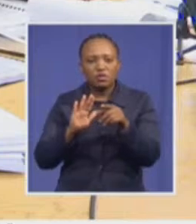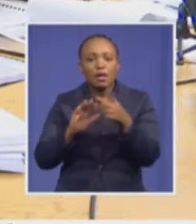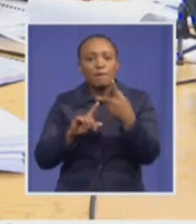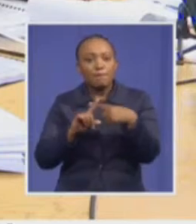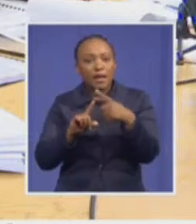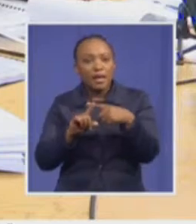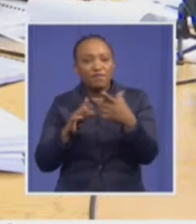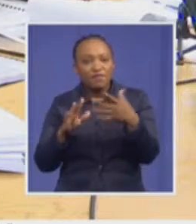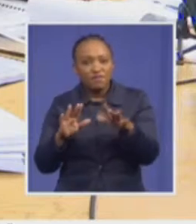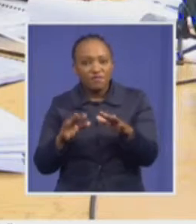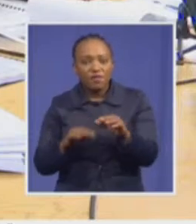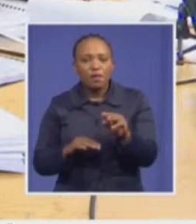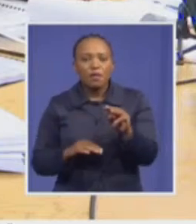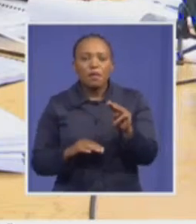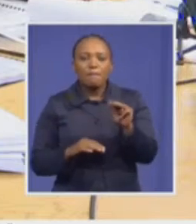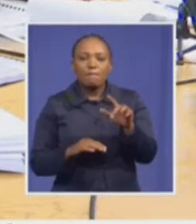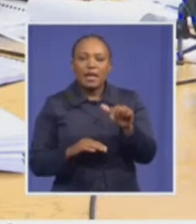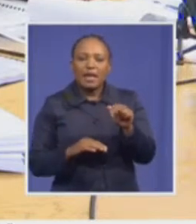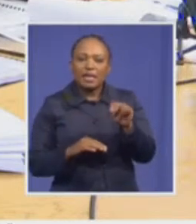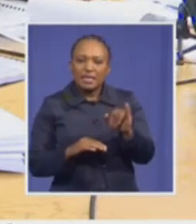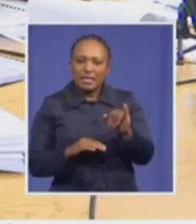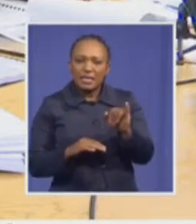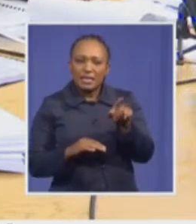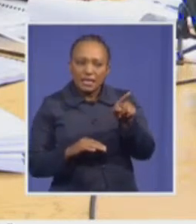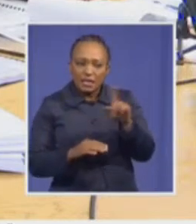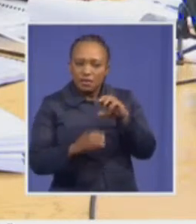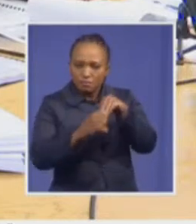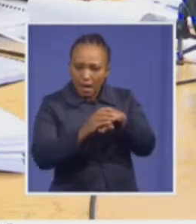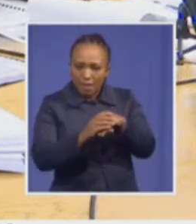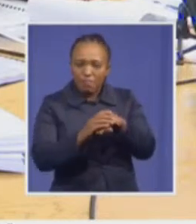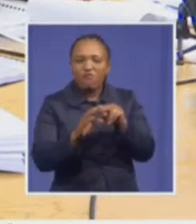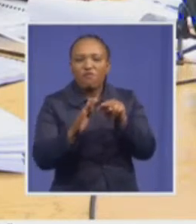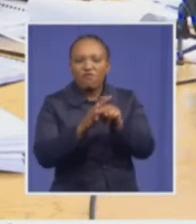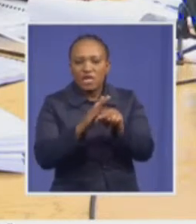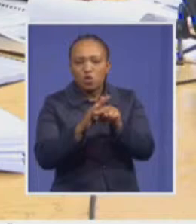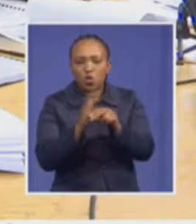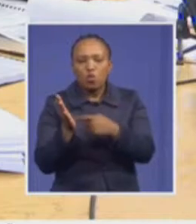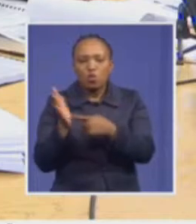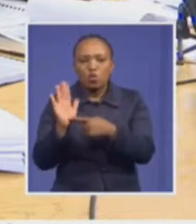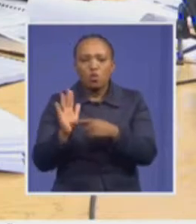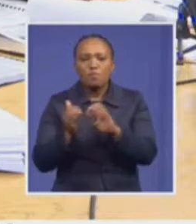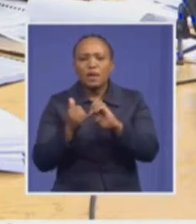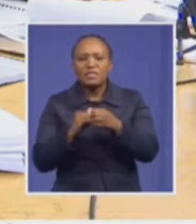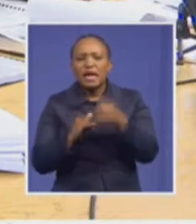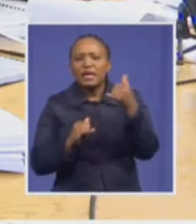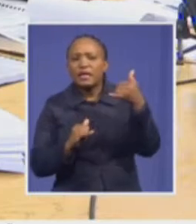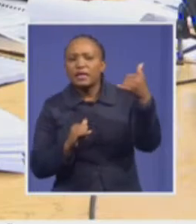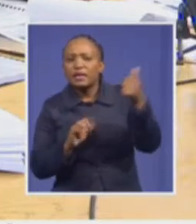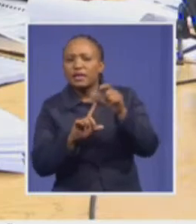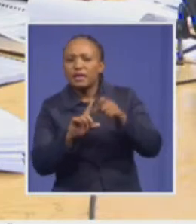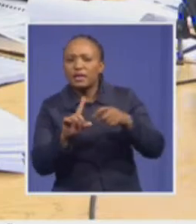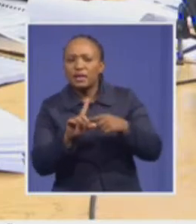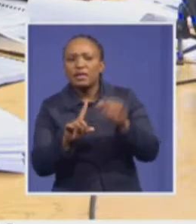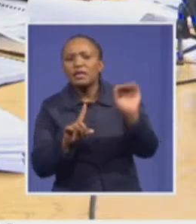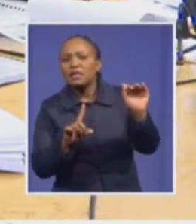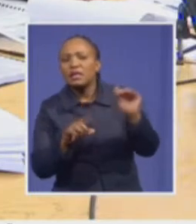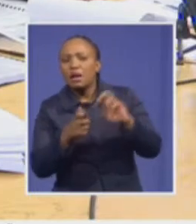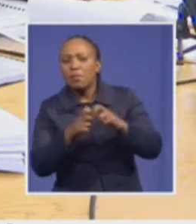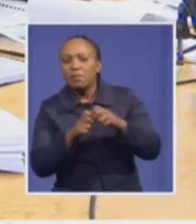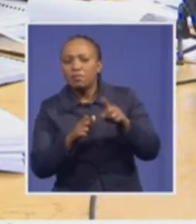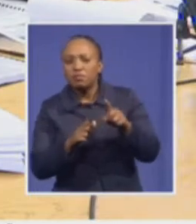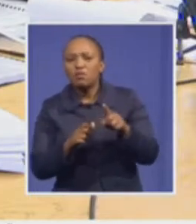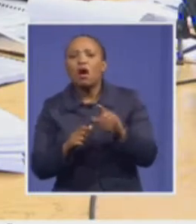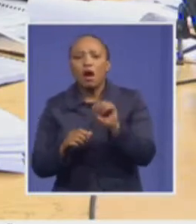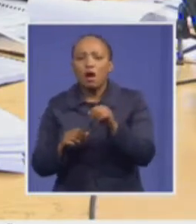platforms. I'm trying to get hold of Melin to say, there's a problem. I understand. So you want to tell him stop it, we don't want to